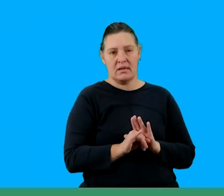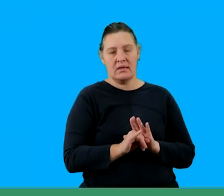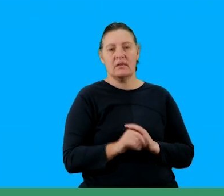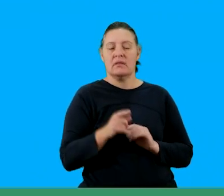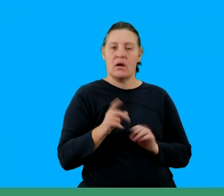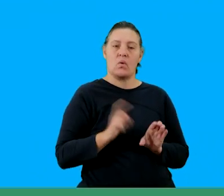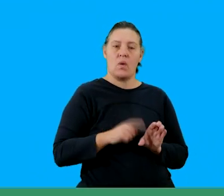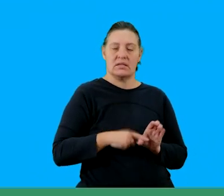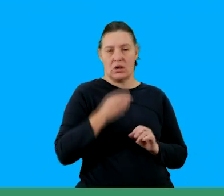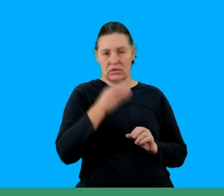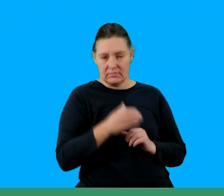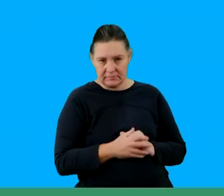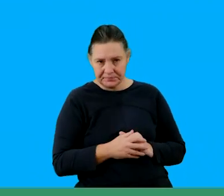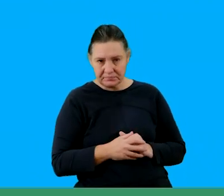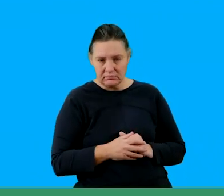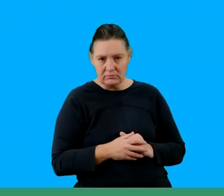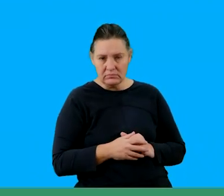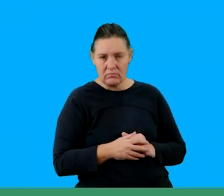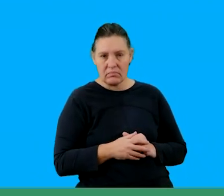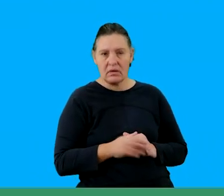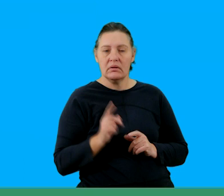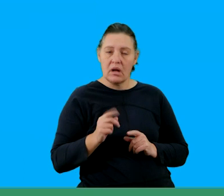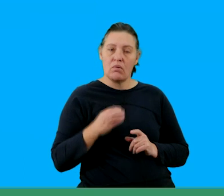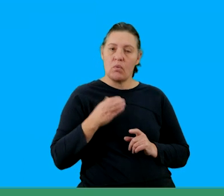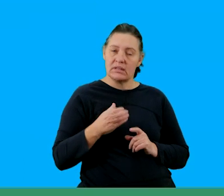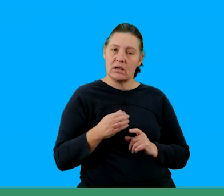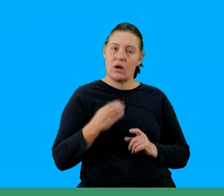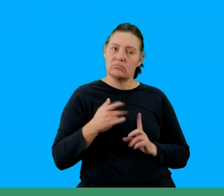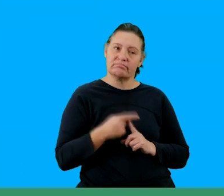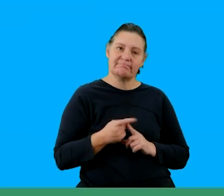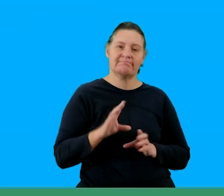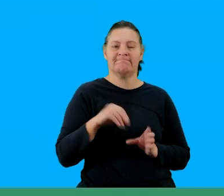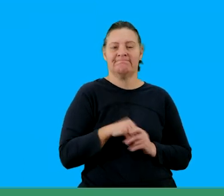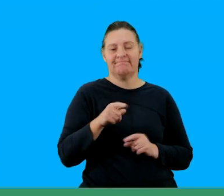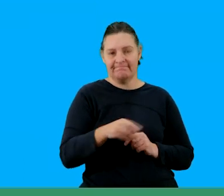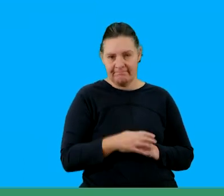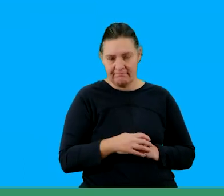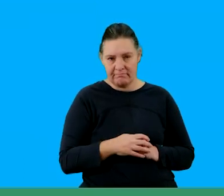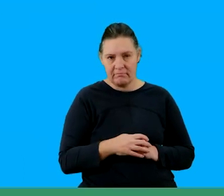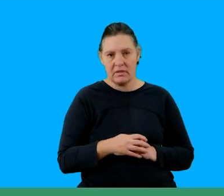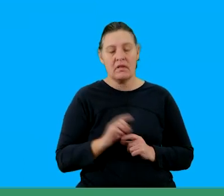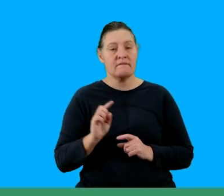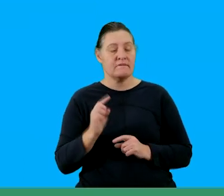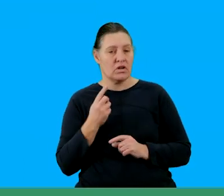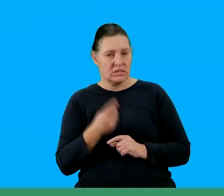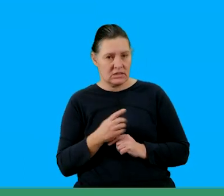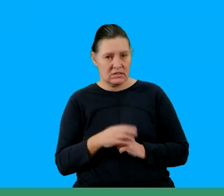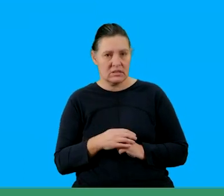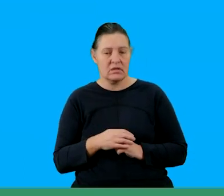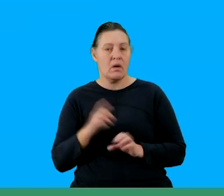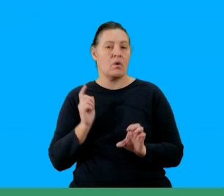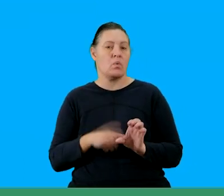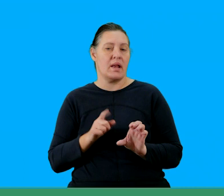identify the quality concept. Which quality concepts are affected there? There's 2. The first